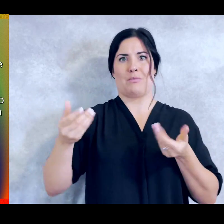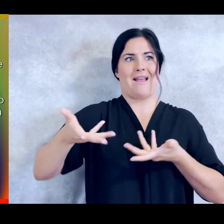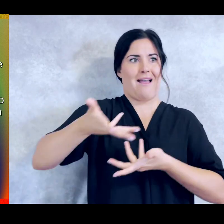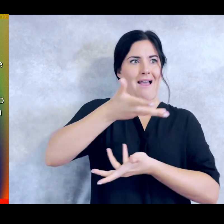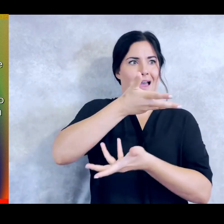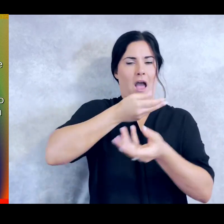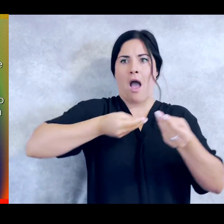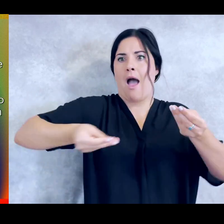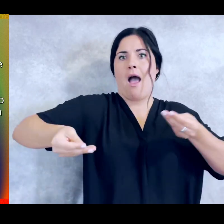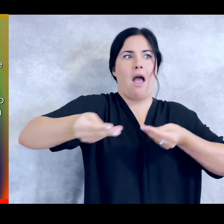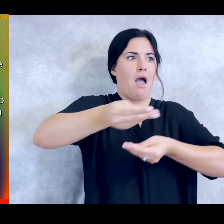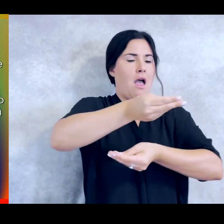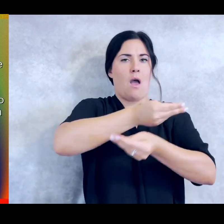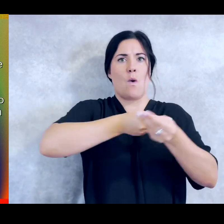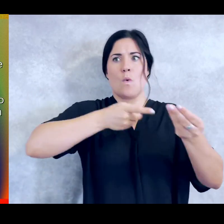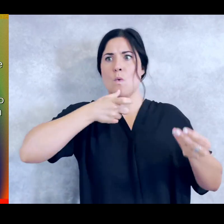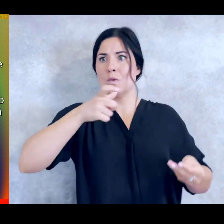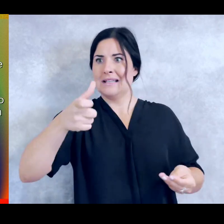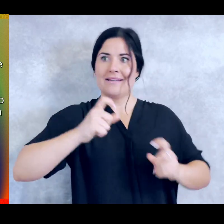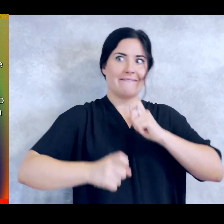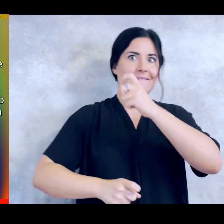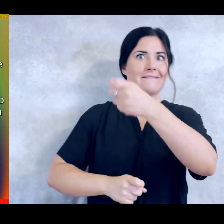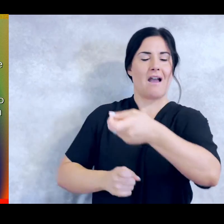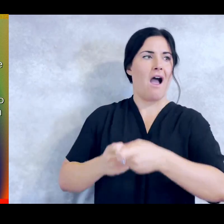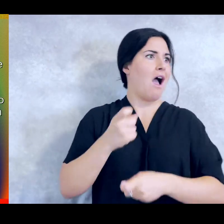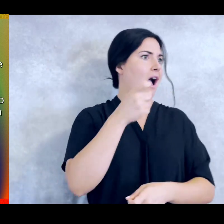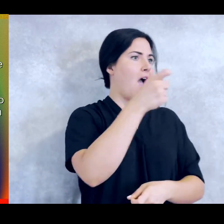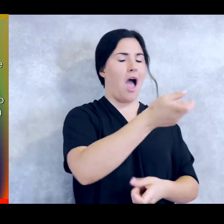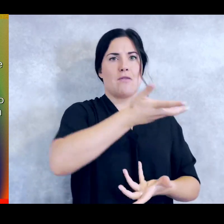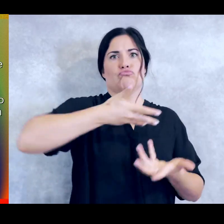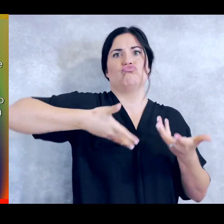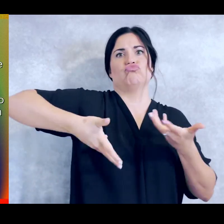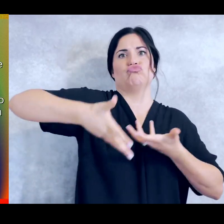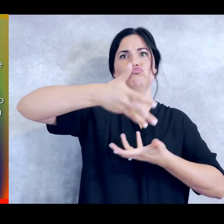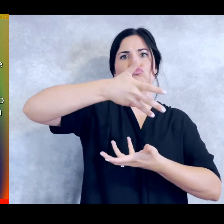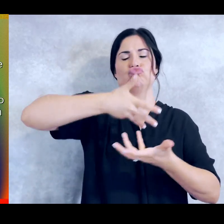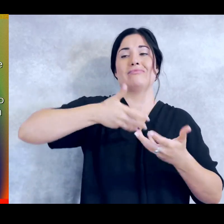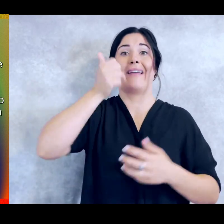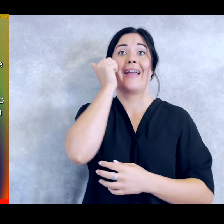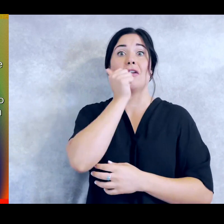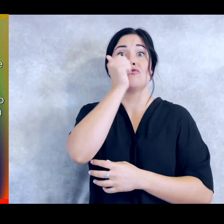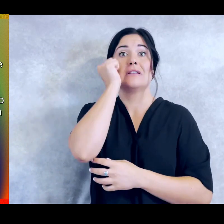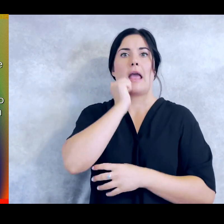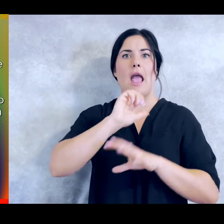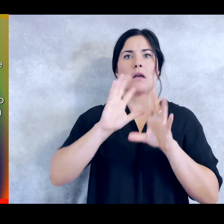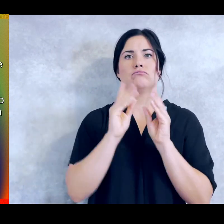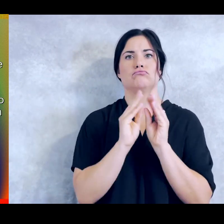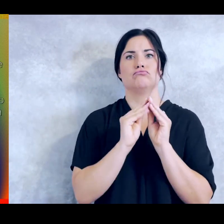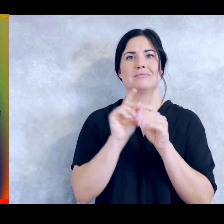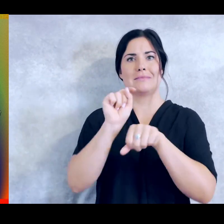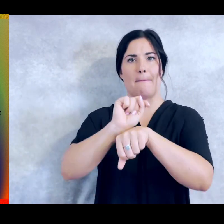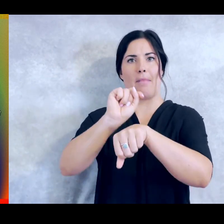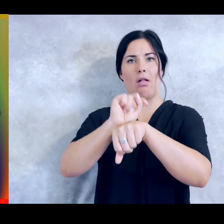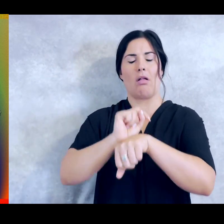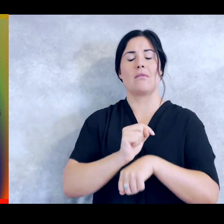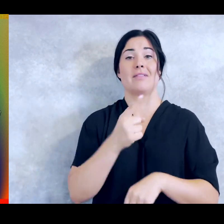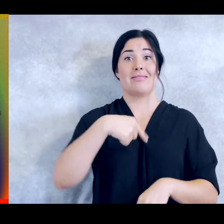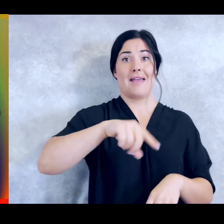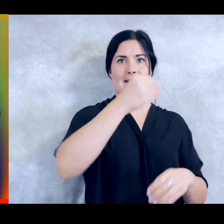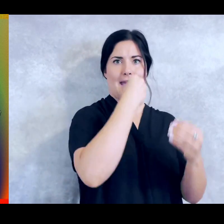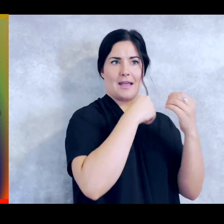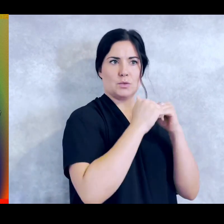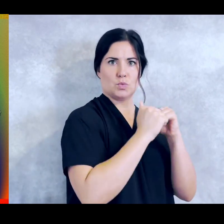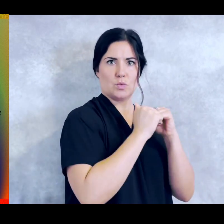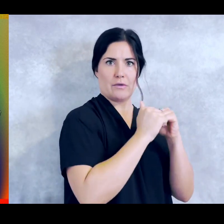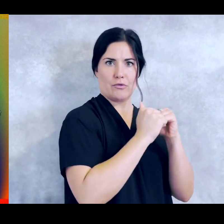possessions to give to anyone who had need. Every day they continued to meet together in the temple courts. They broke bread